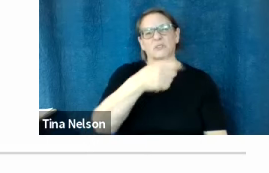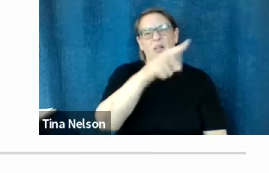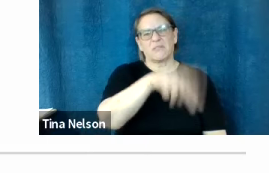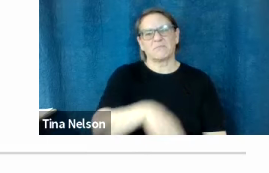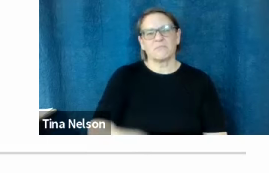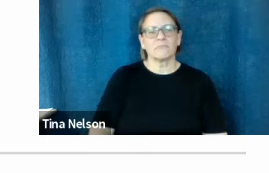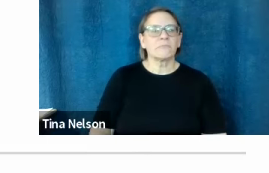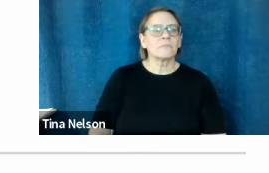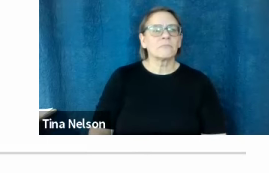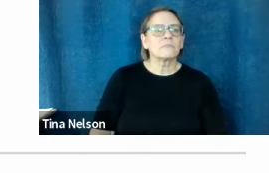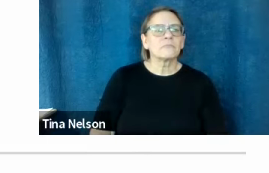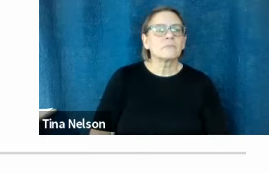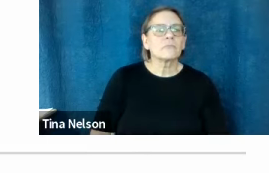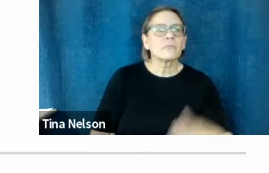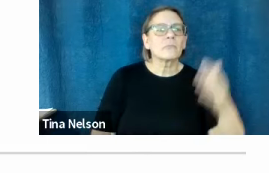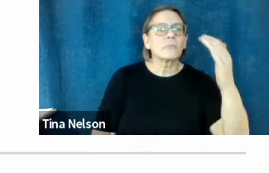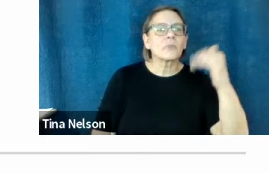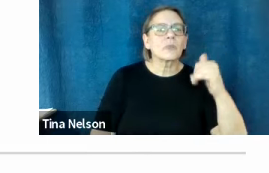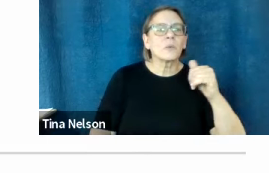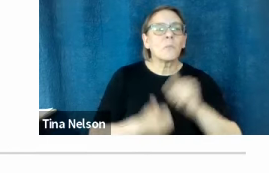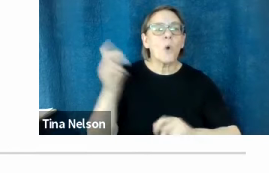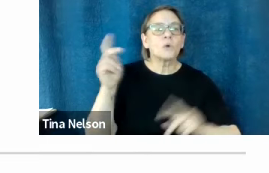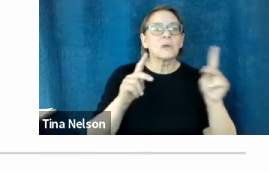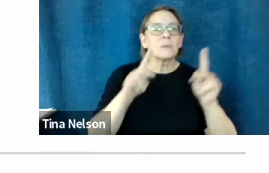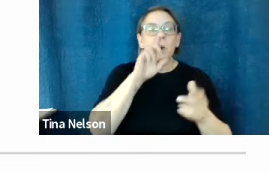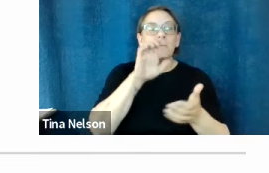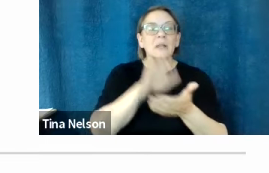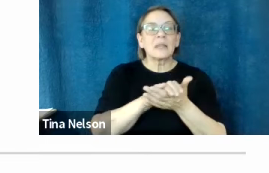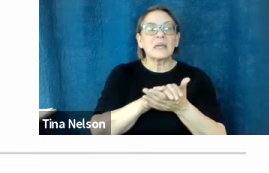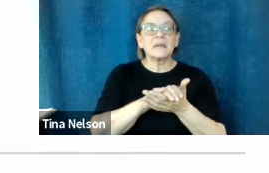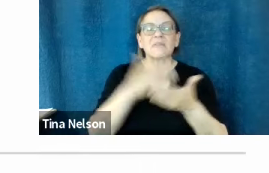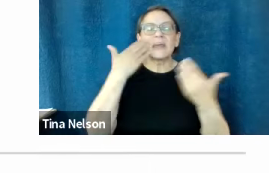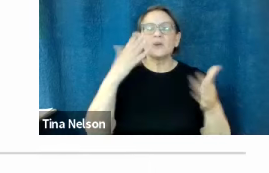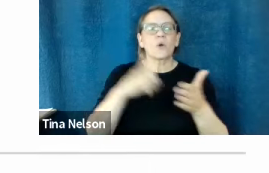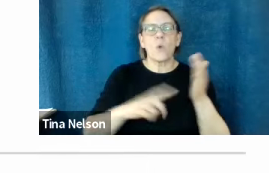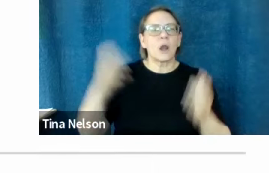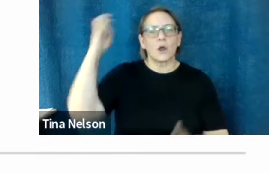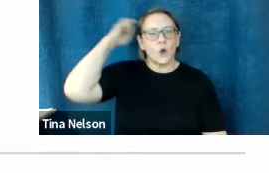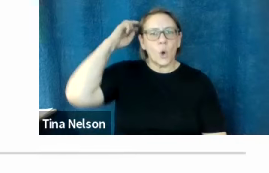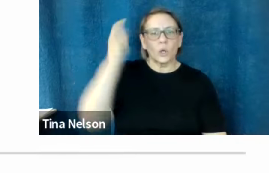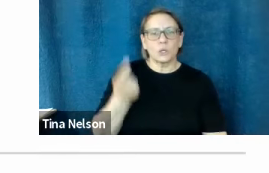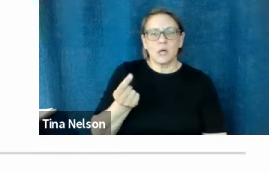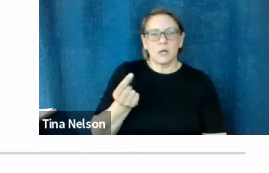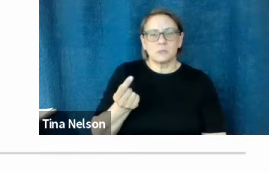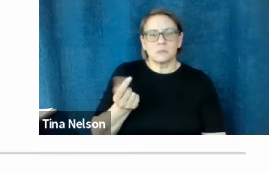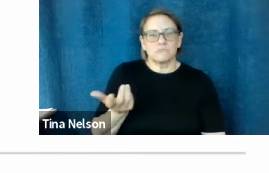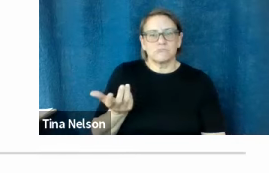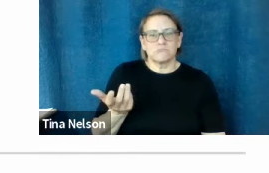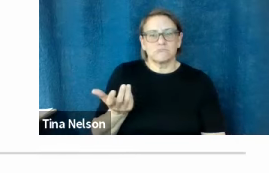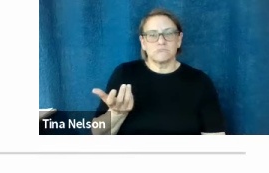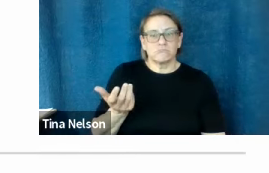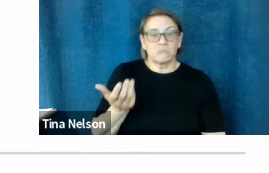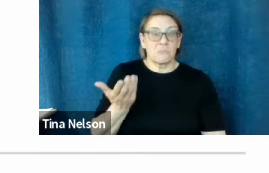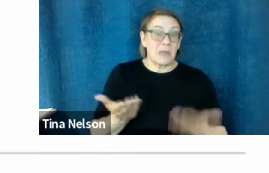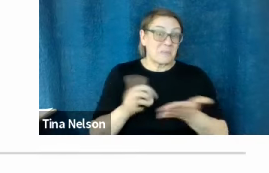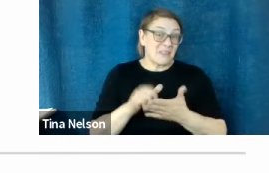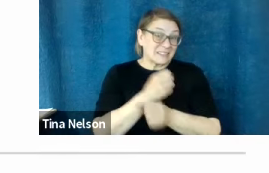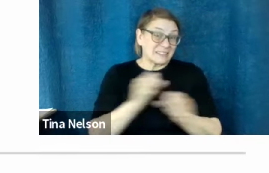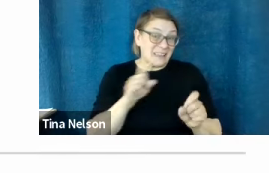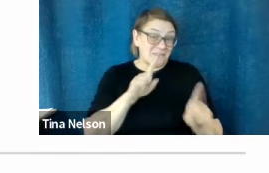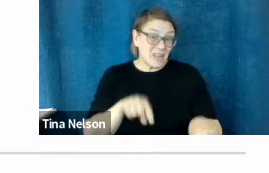A majority of people believe a cochlear implant, they don't know what it does, which is maybe the safer answer, but a little bit more